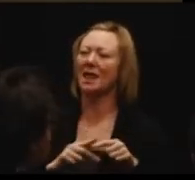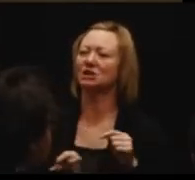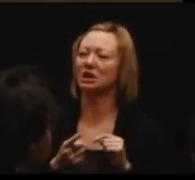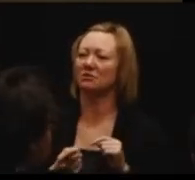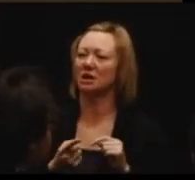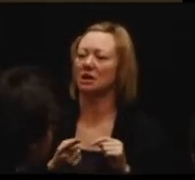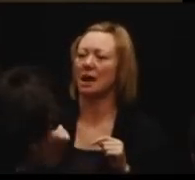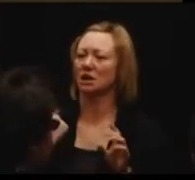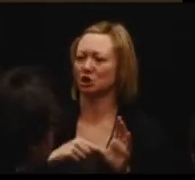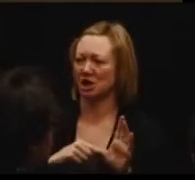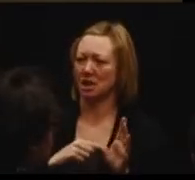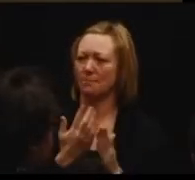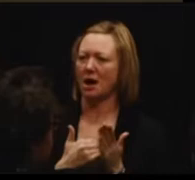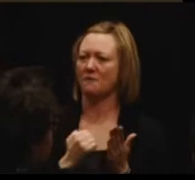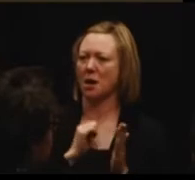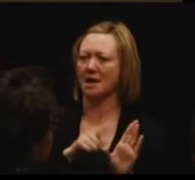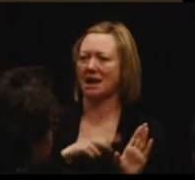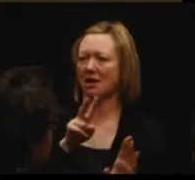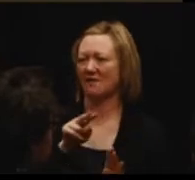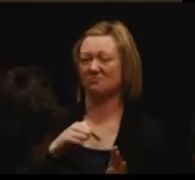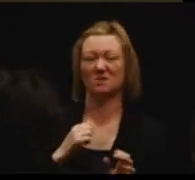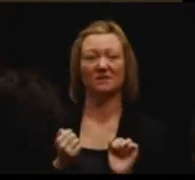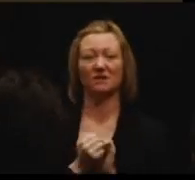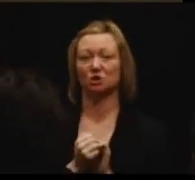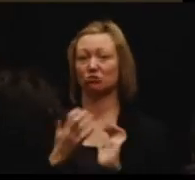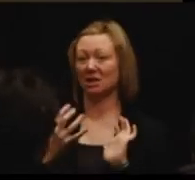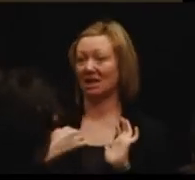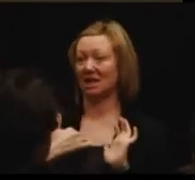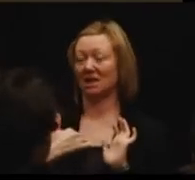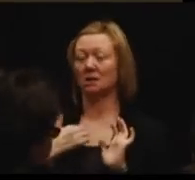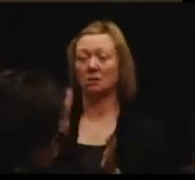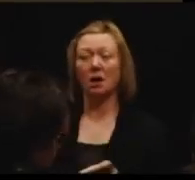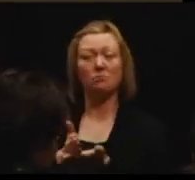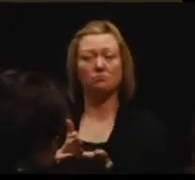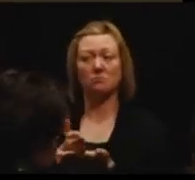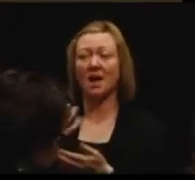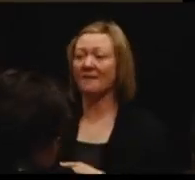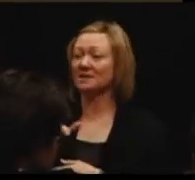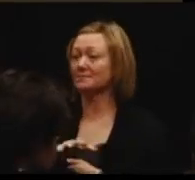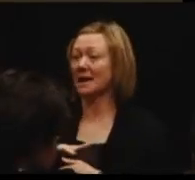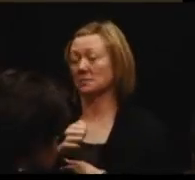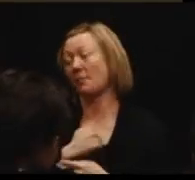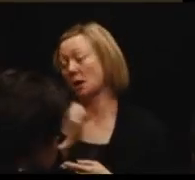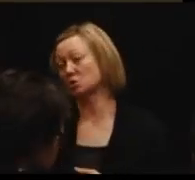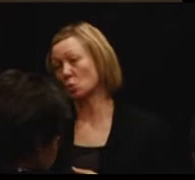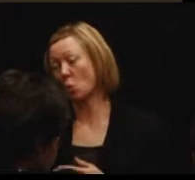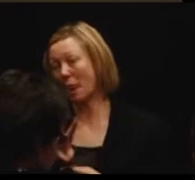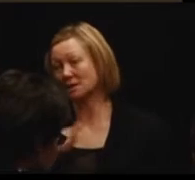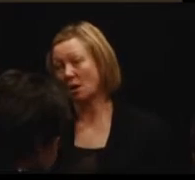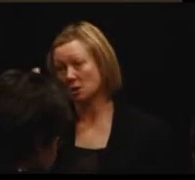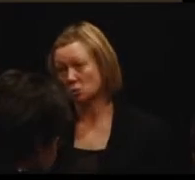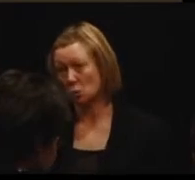11. And I have to disagree in that there really is a space, and I know in my school, Wellington High